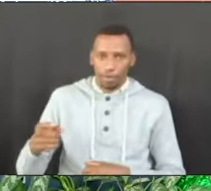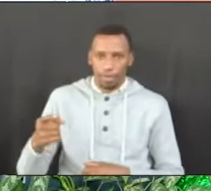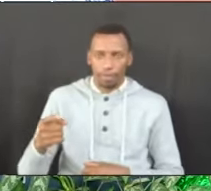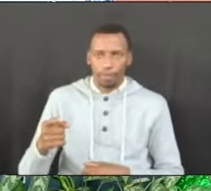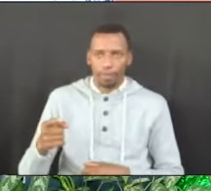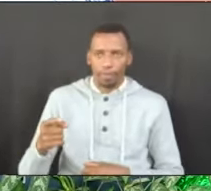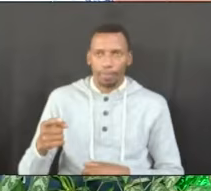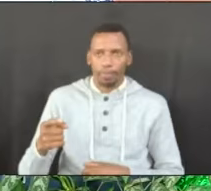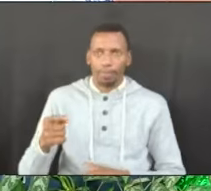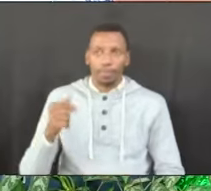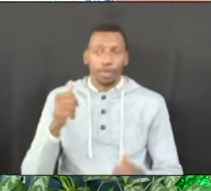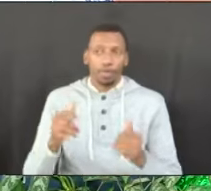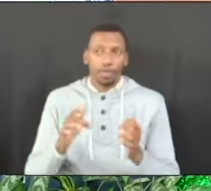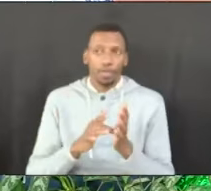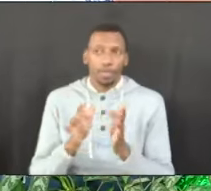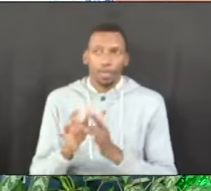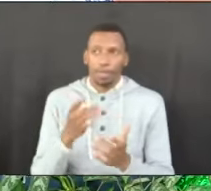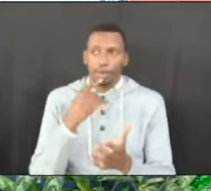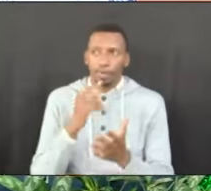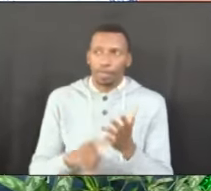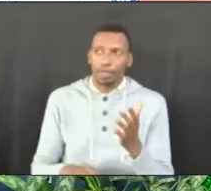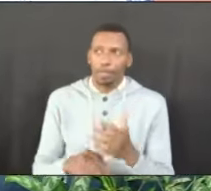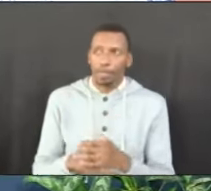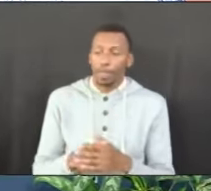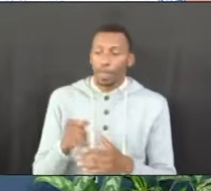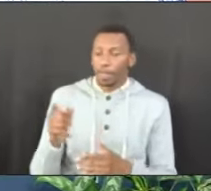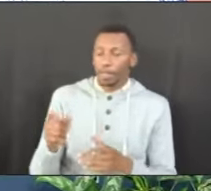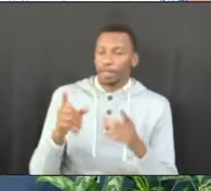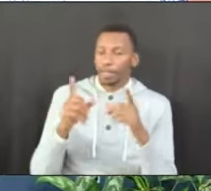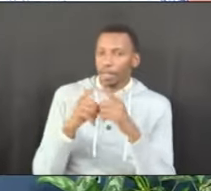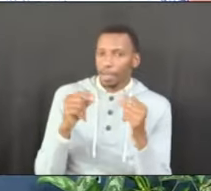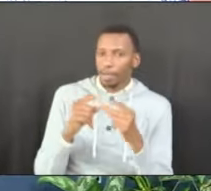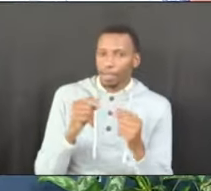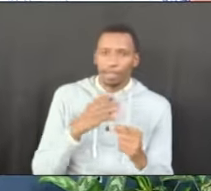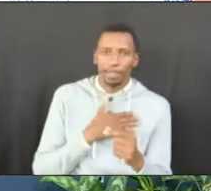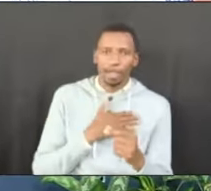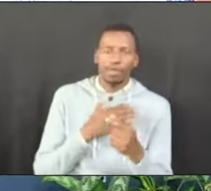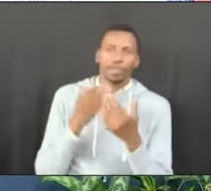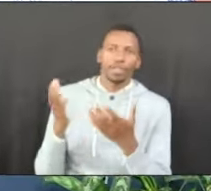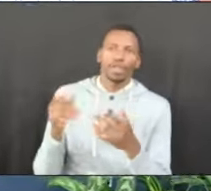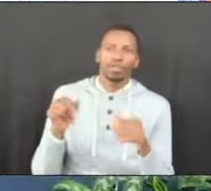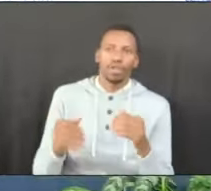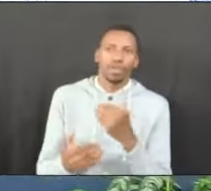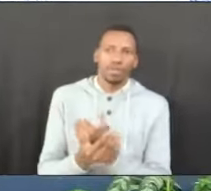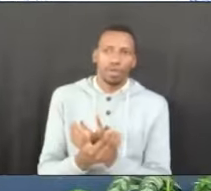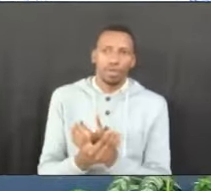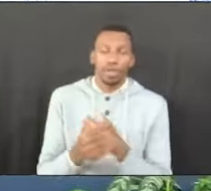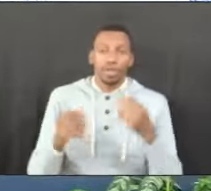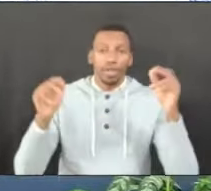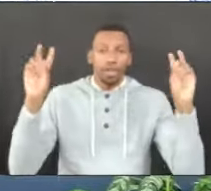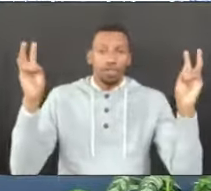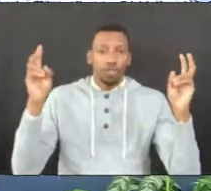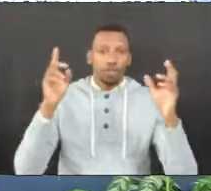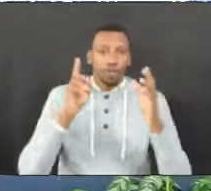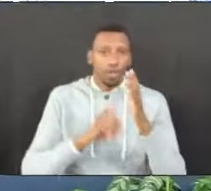the Bible says, and this is where our message comes from this morning. The title of this sermon was